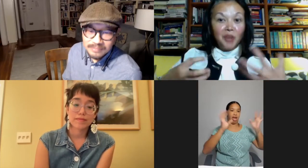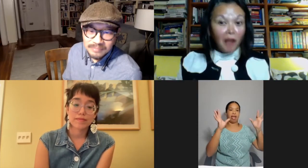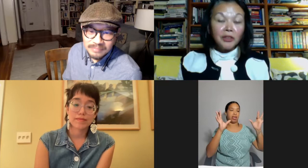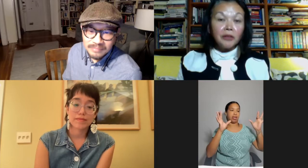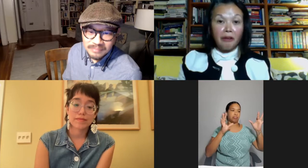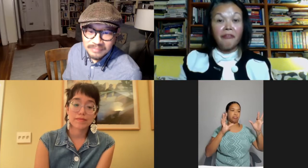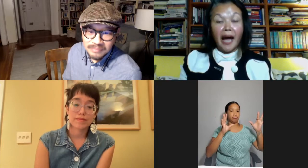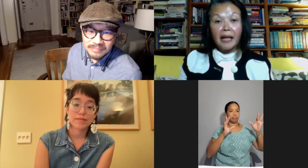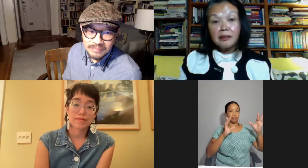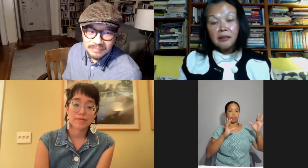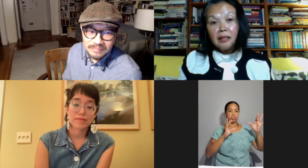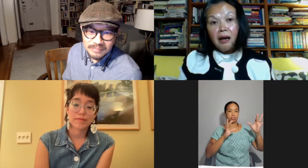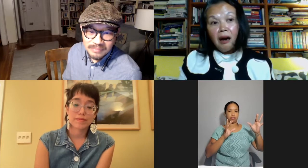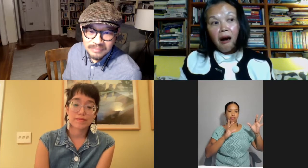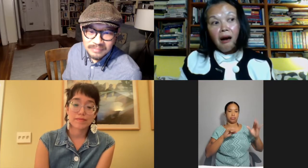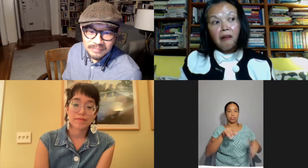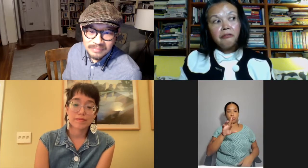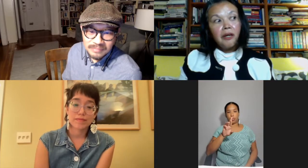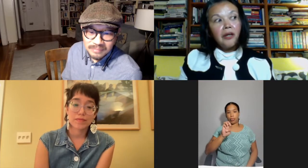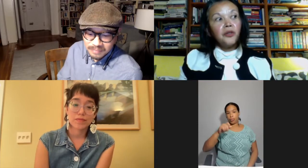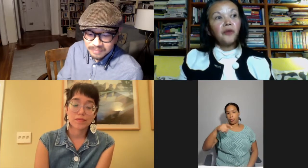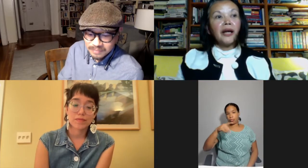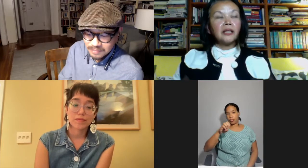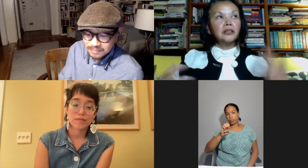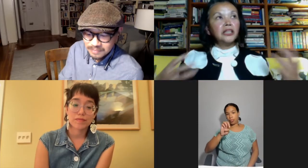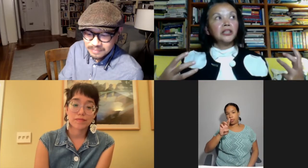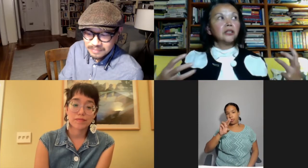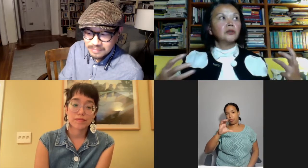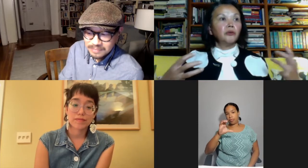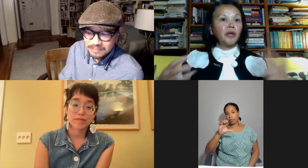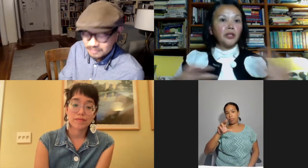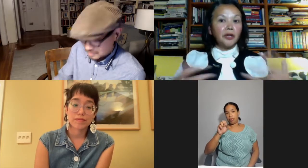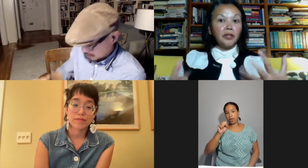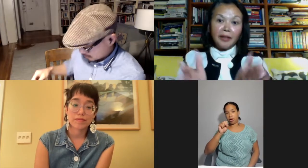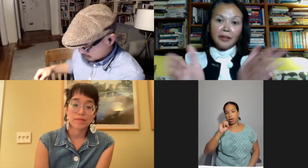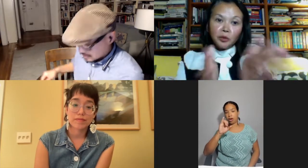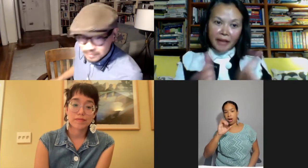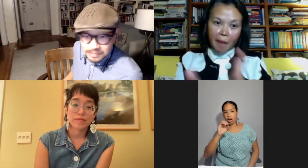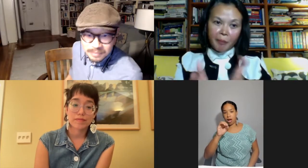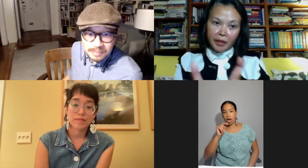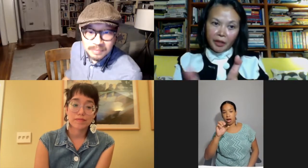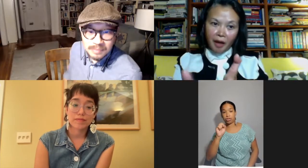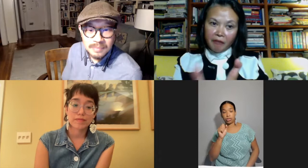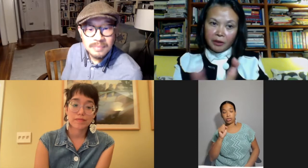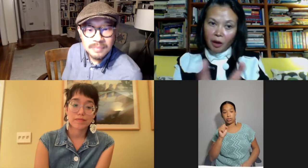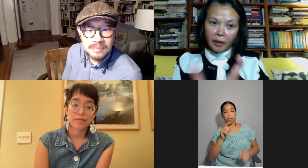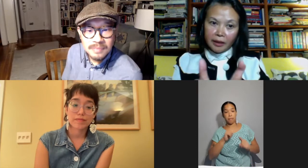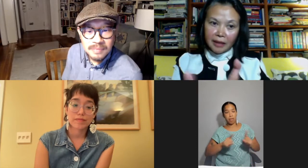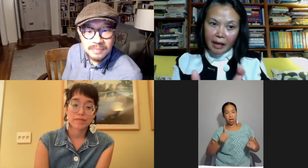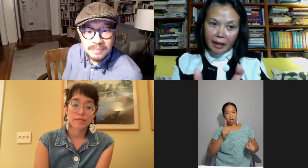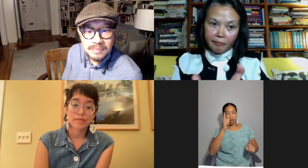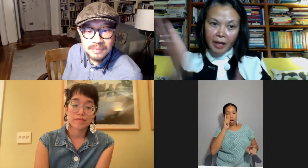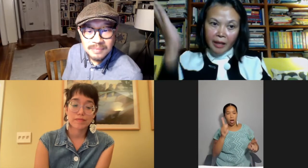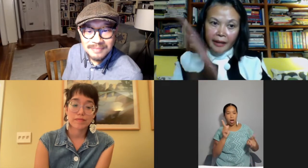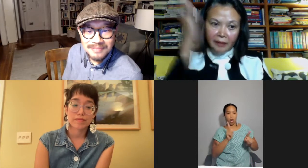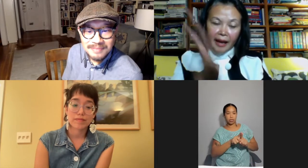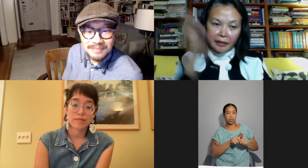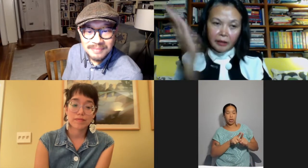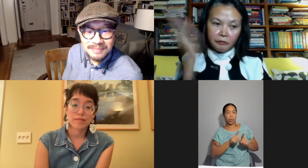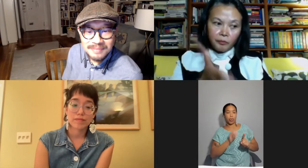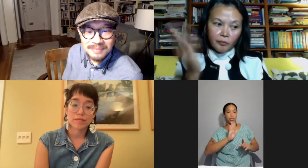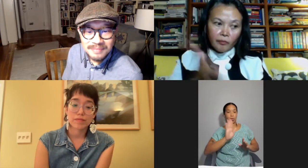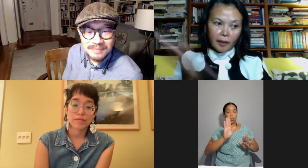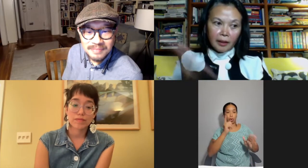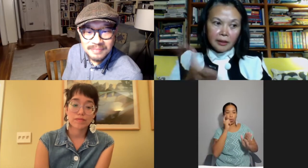there's also the fact of your recognition when you're in there, and this is what's happening in your novels all the time, that kind